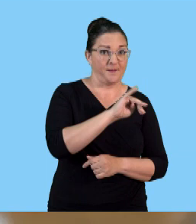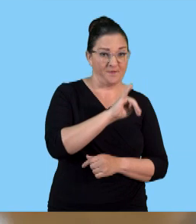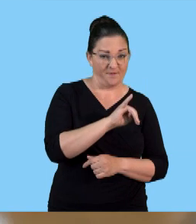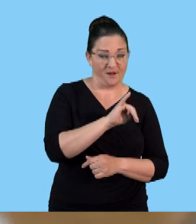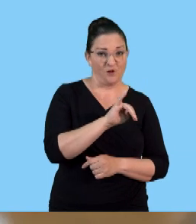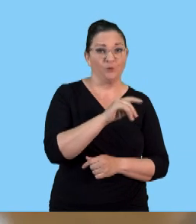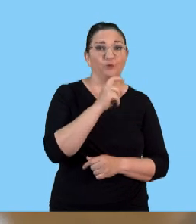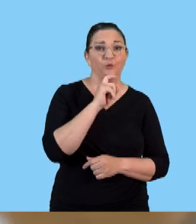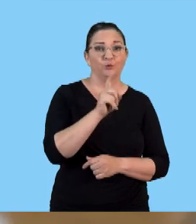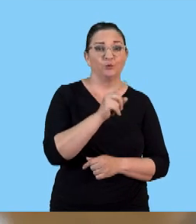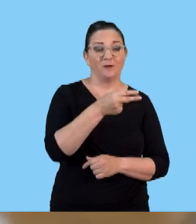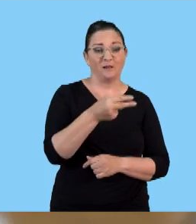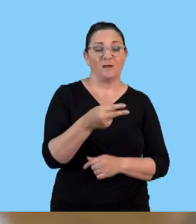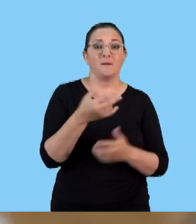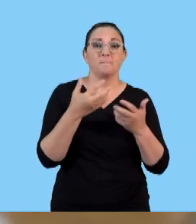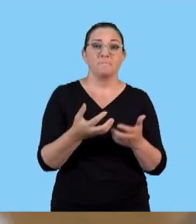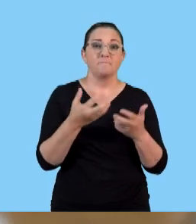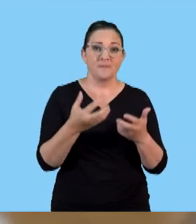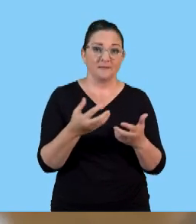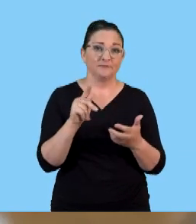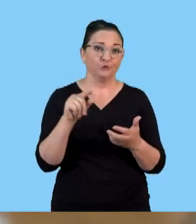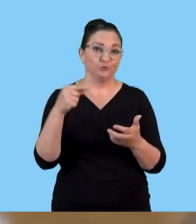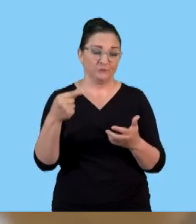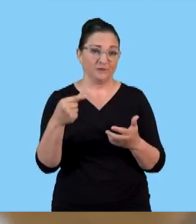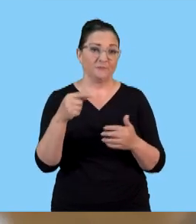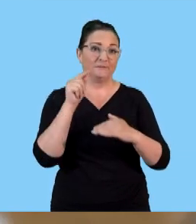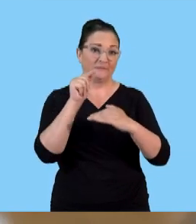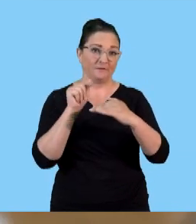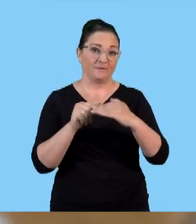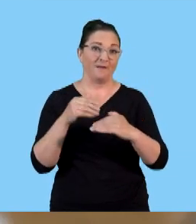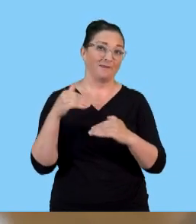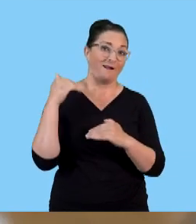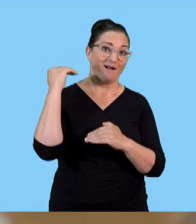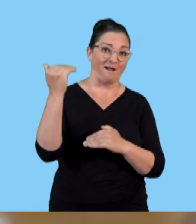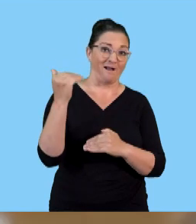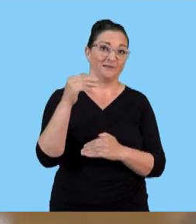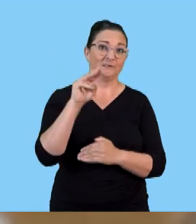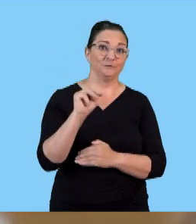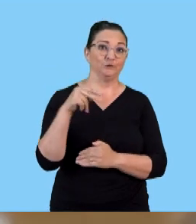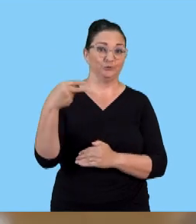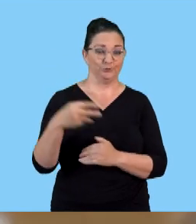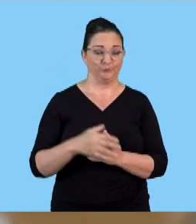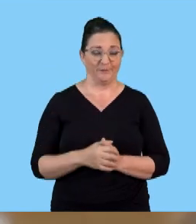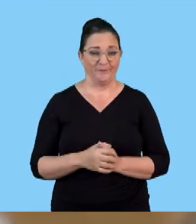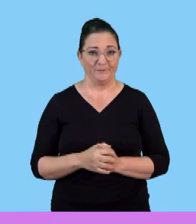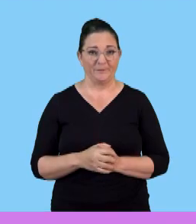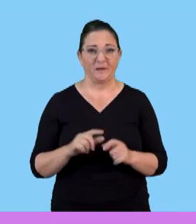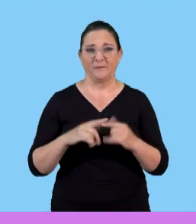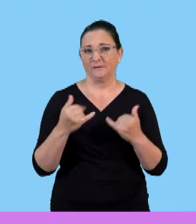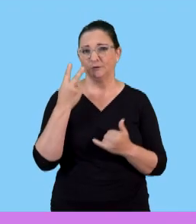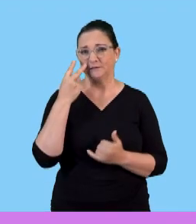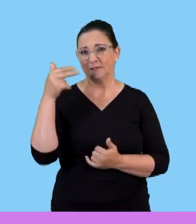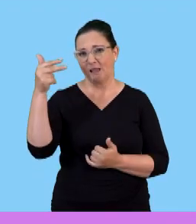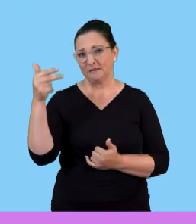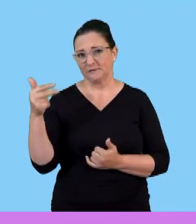mass in kilogram divided by our height in meters squared. Also important here is, let's look at the